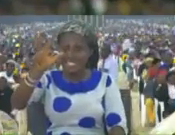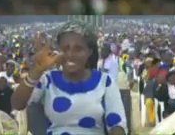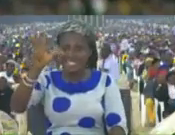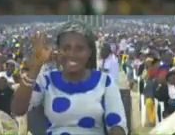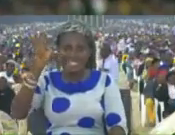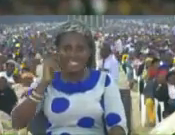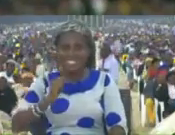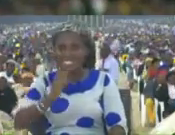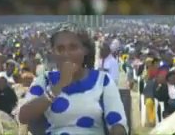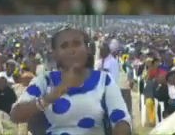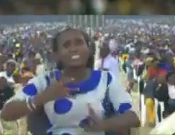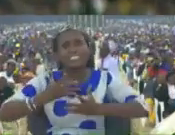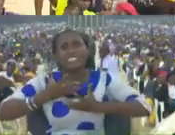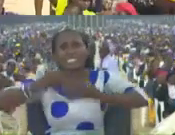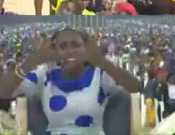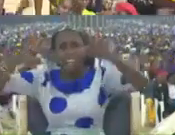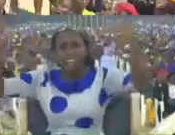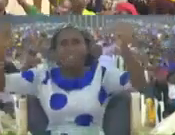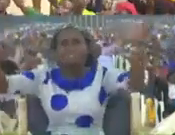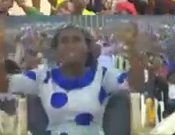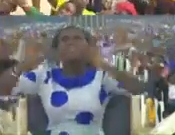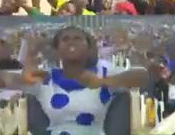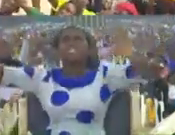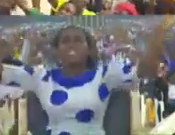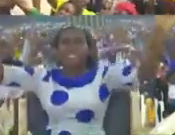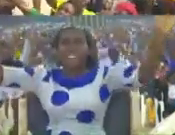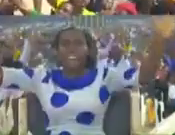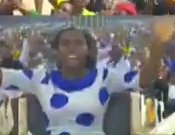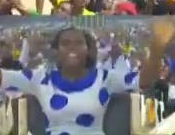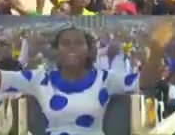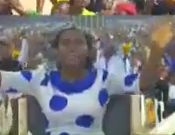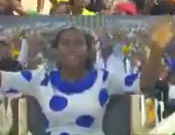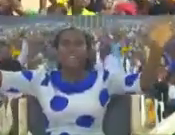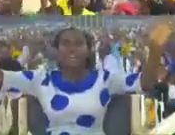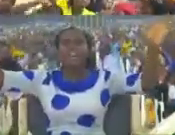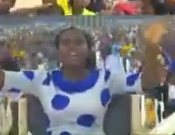Help me shout hallelujah to my God.